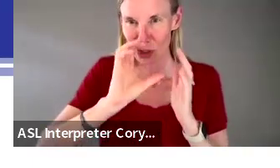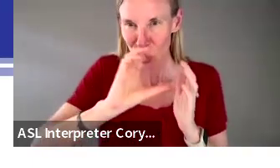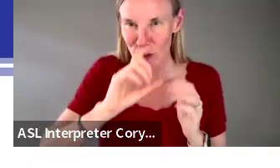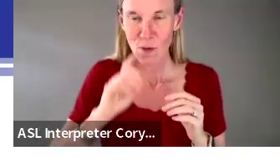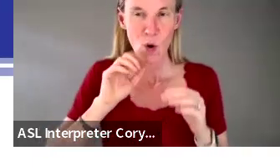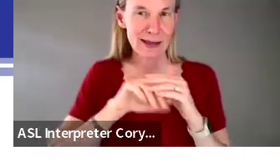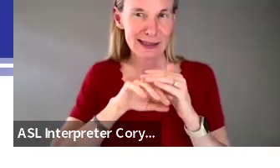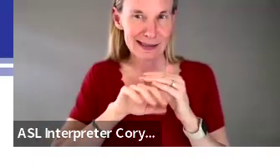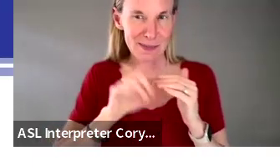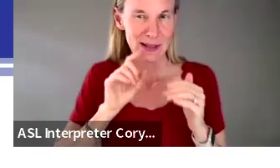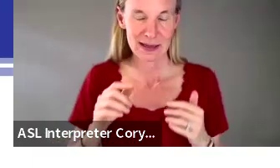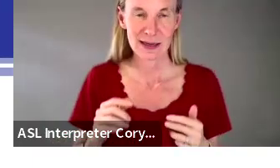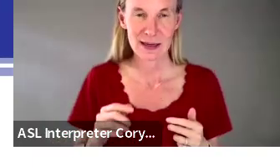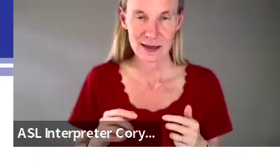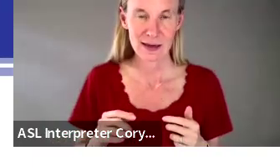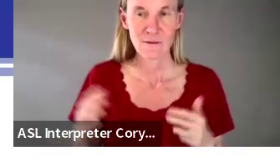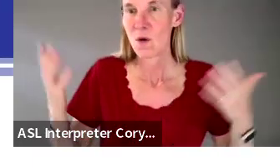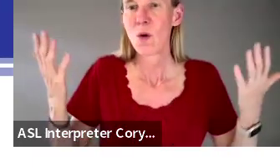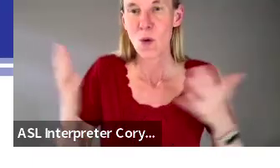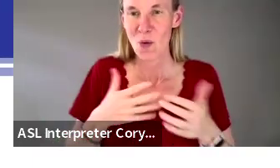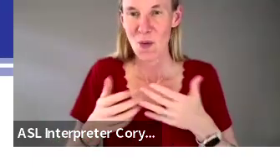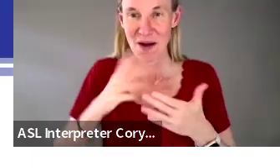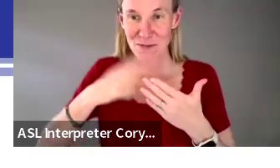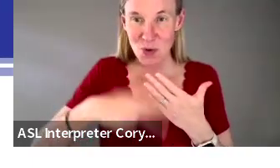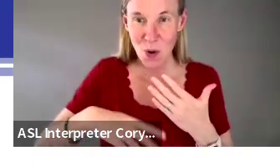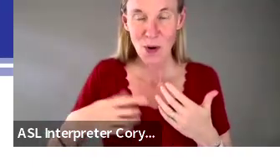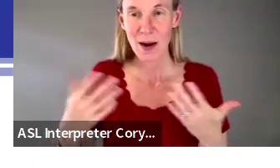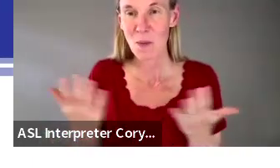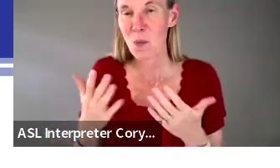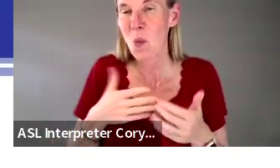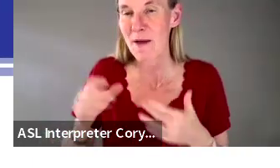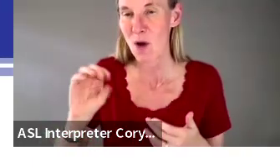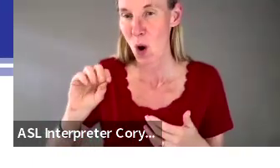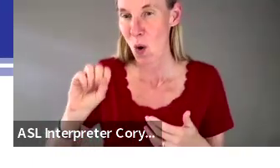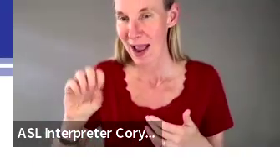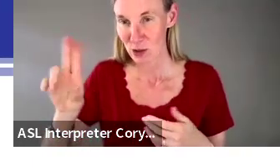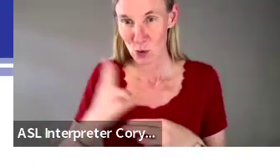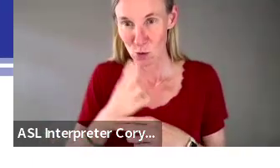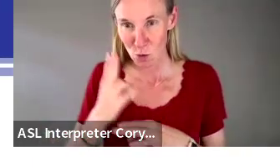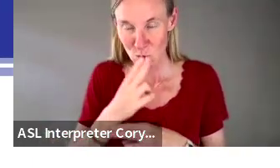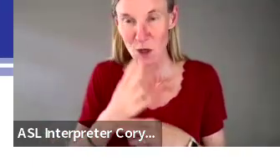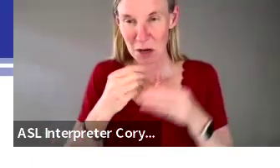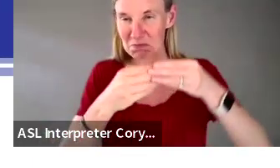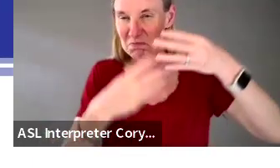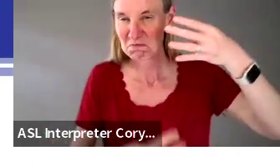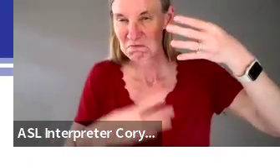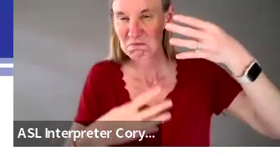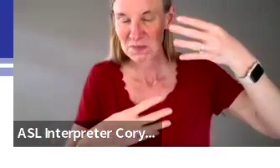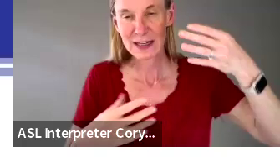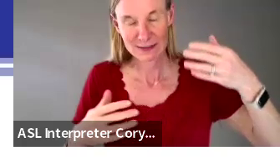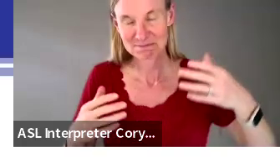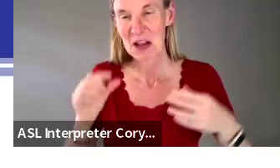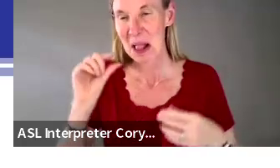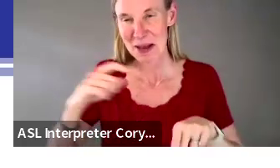or accessibility for whatever program or whatever OS that you're using, and you'll if you spend some